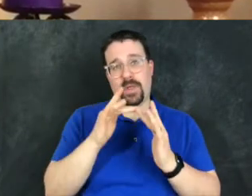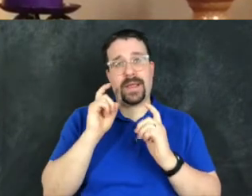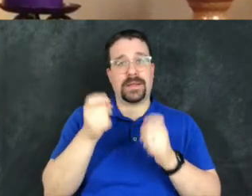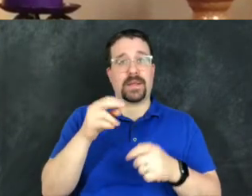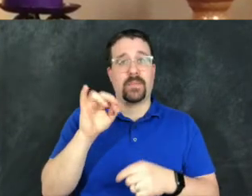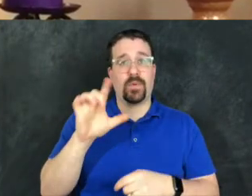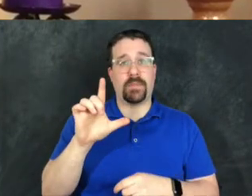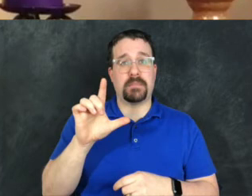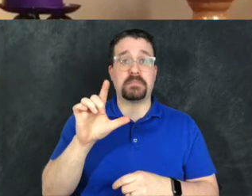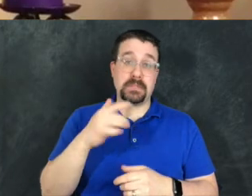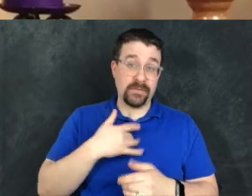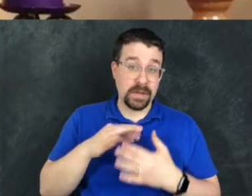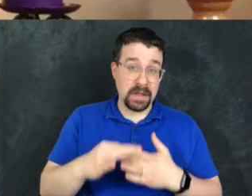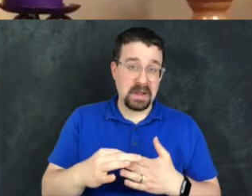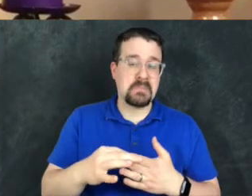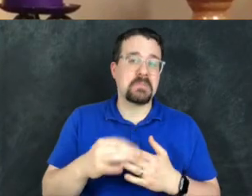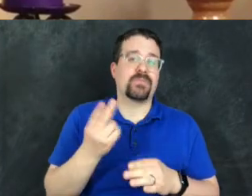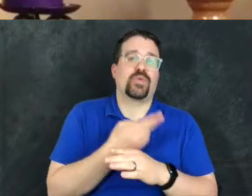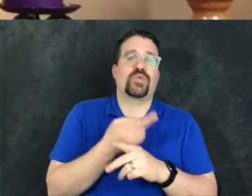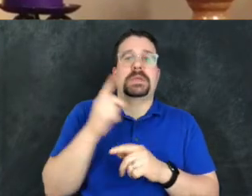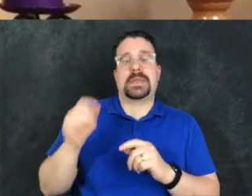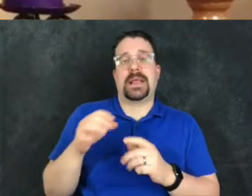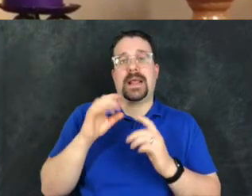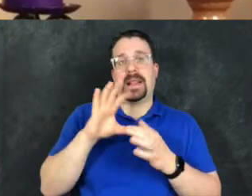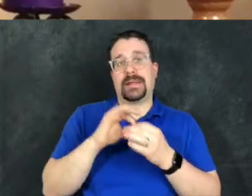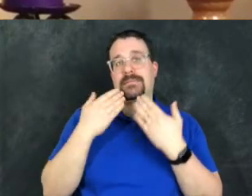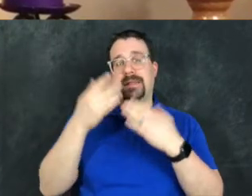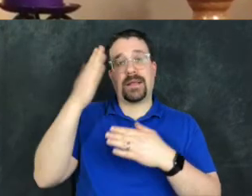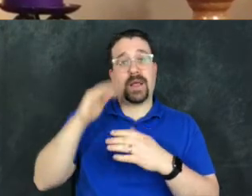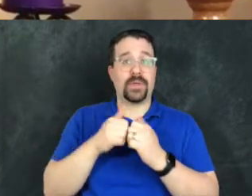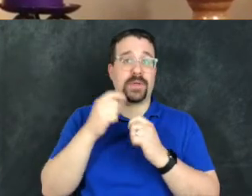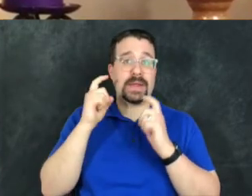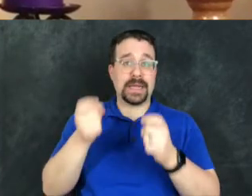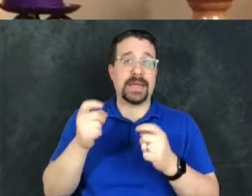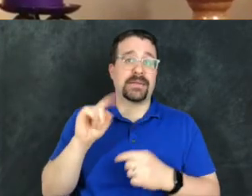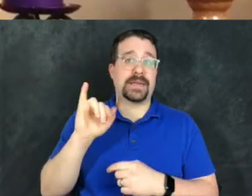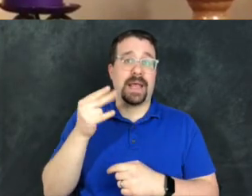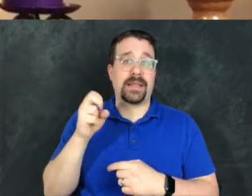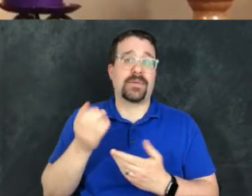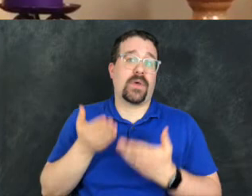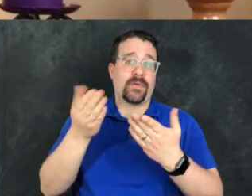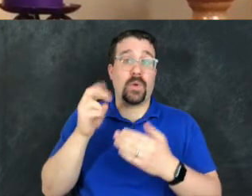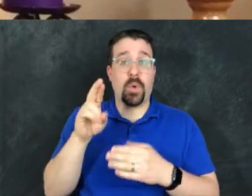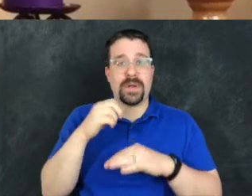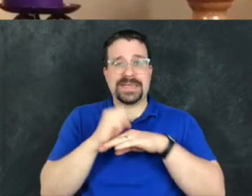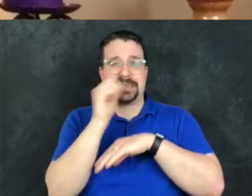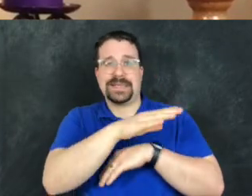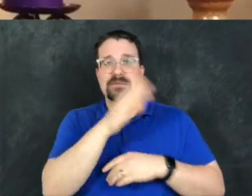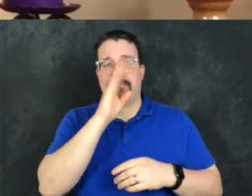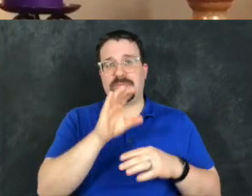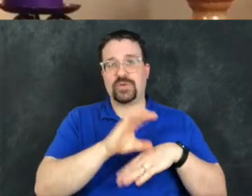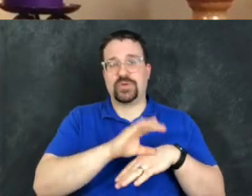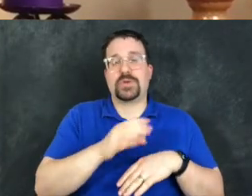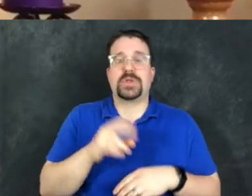to our online giving portal. As you feel led, please use that link to give thanks to God with your gifts, tithes, and offerings, or send